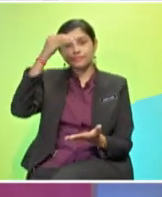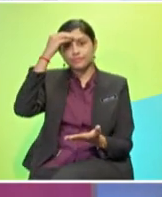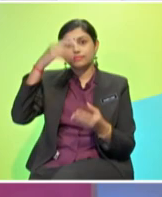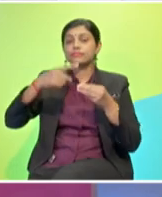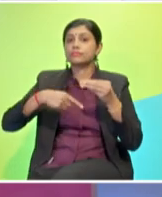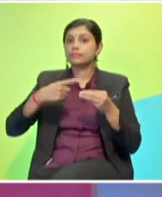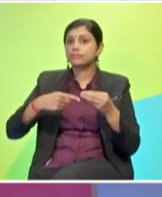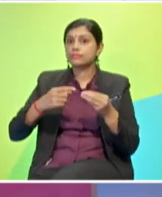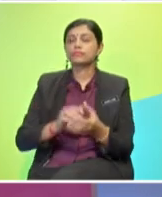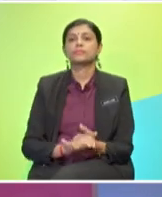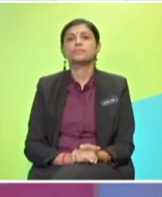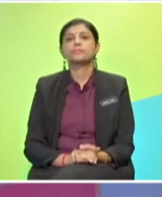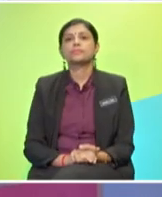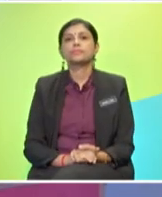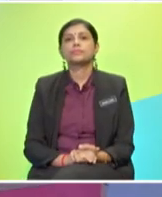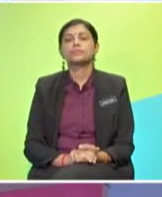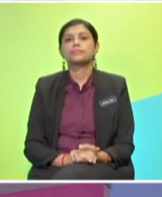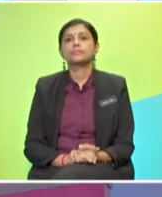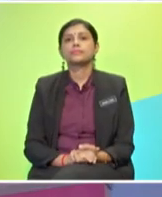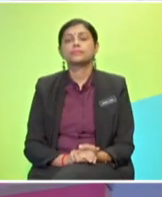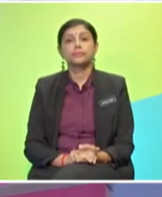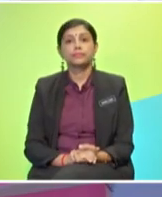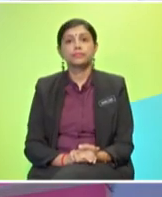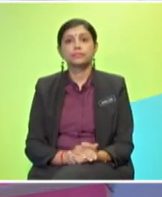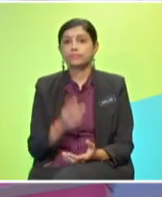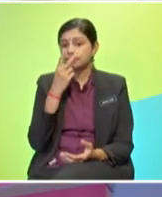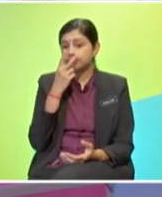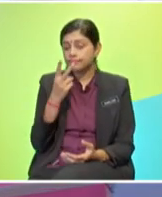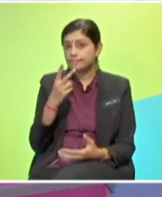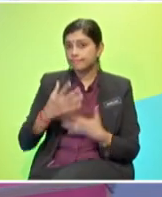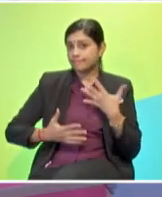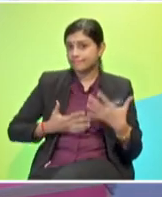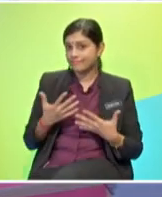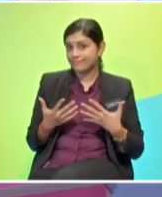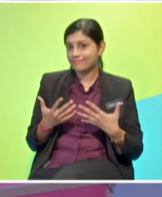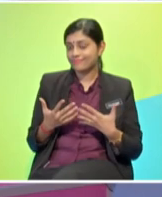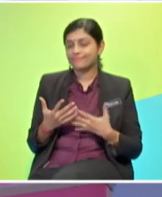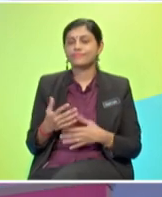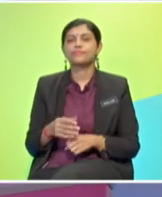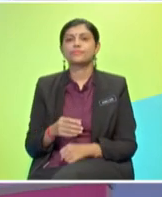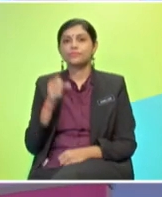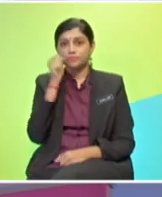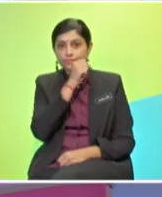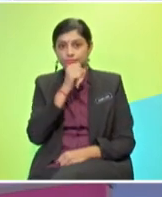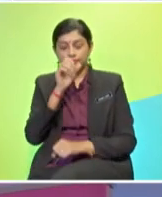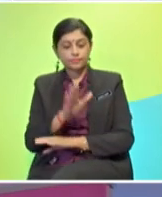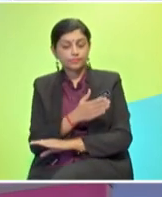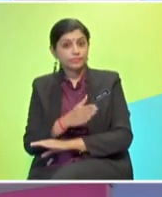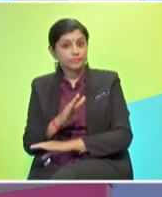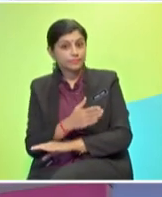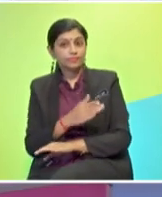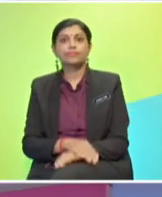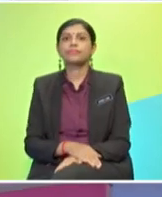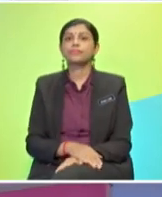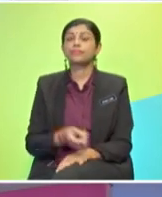about listen to and sing song. All right. And the song of our lesson is the hello